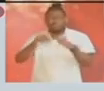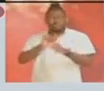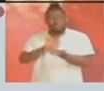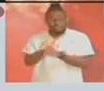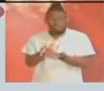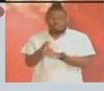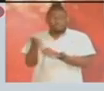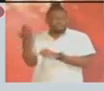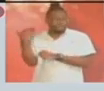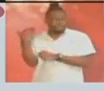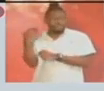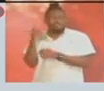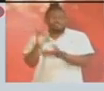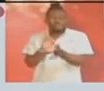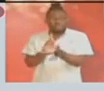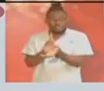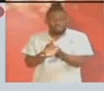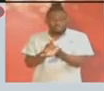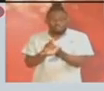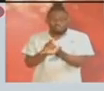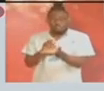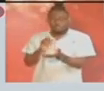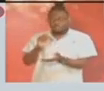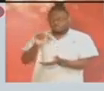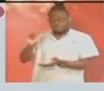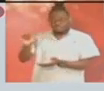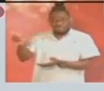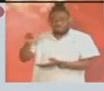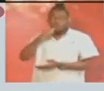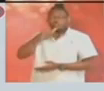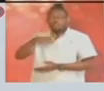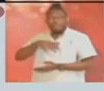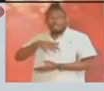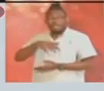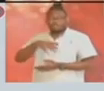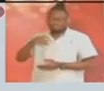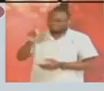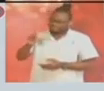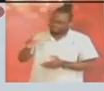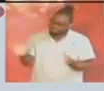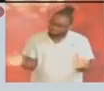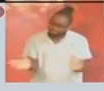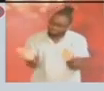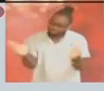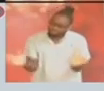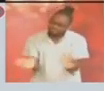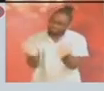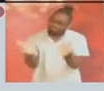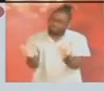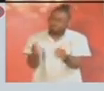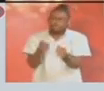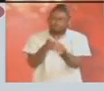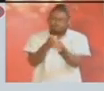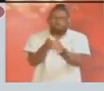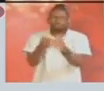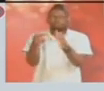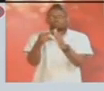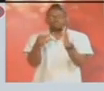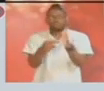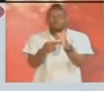again give her exhortations, her moral suasion. But when we look at figures,